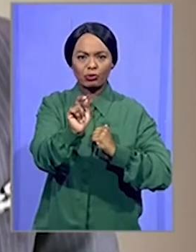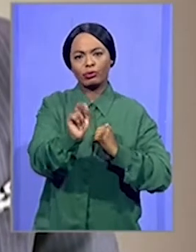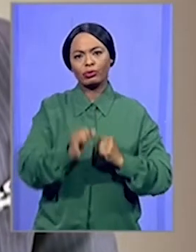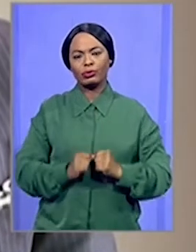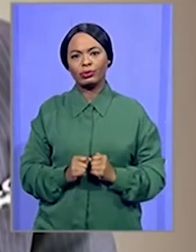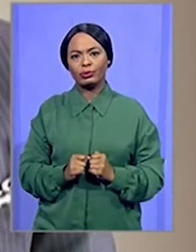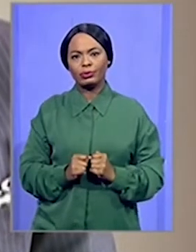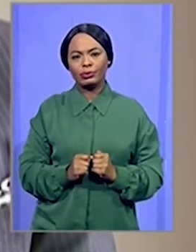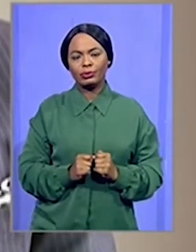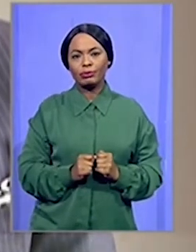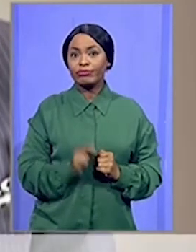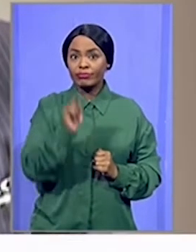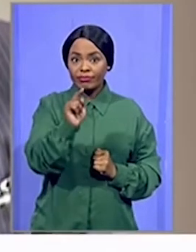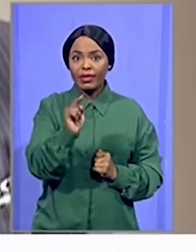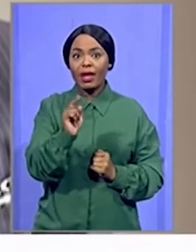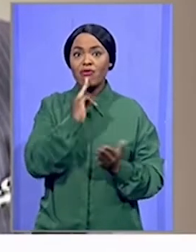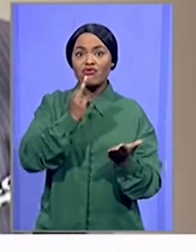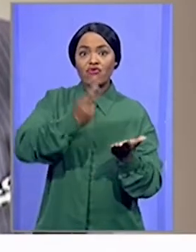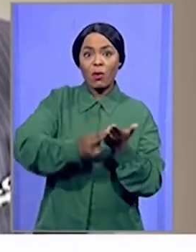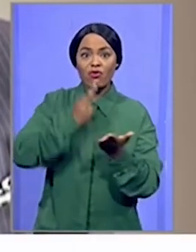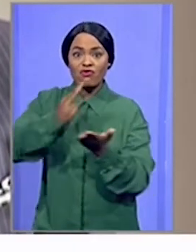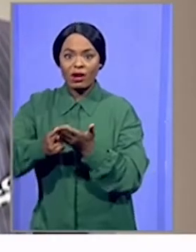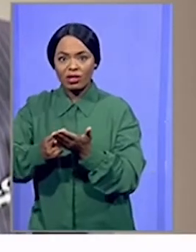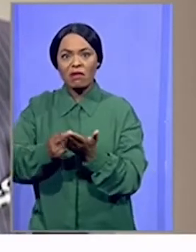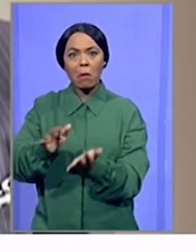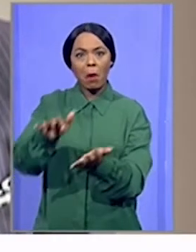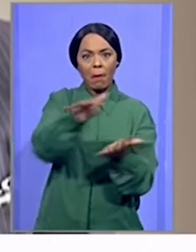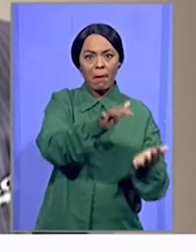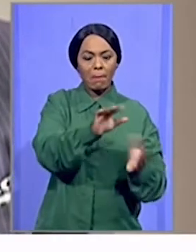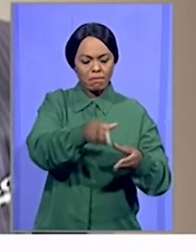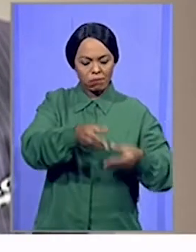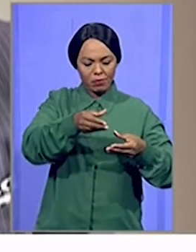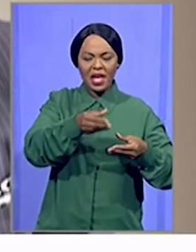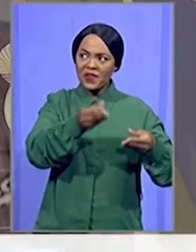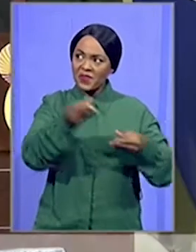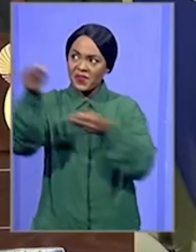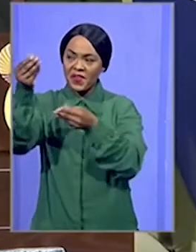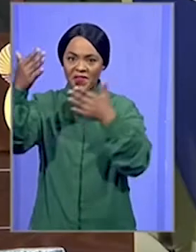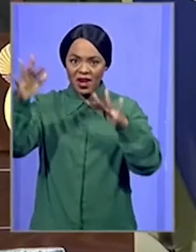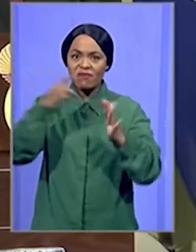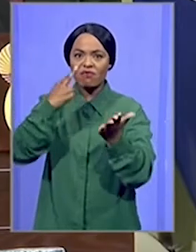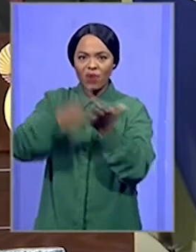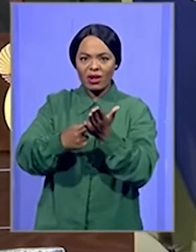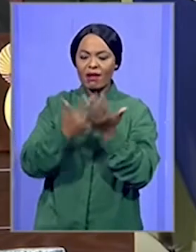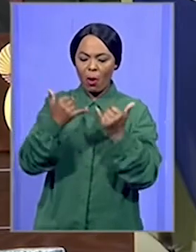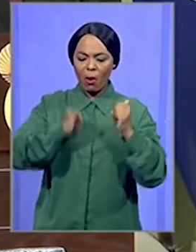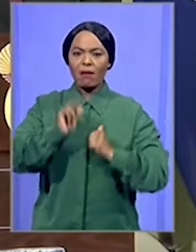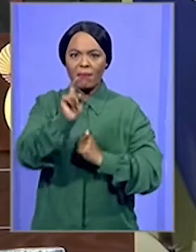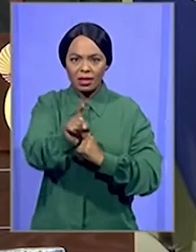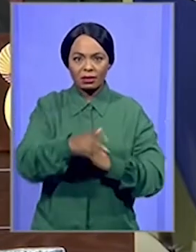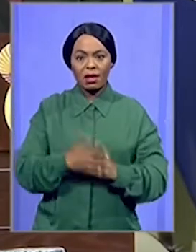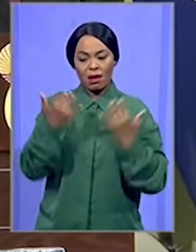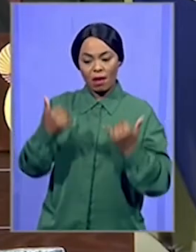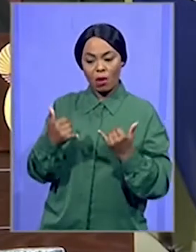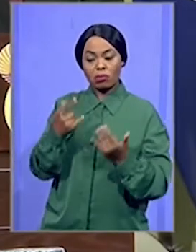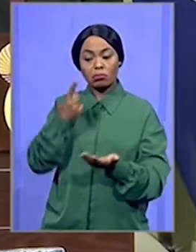These recommendations are supposed to be tabled and a clear program has to be outlined. Go tla hlaka gore mopresidente o ya go